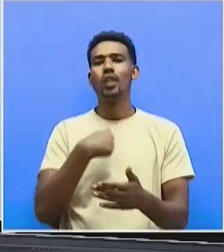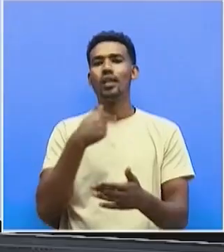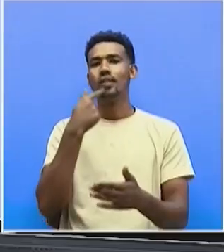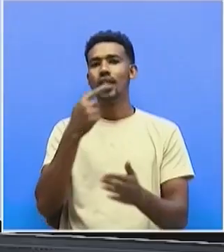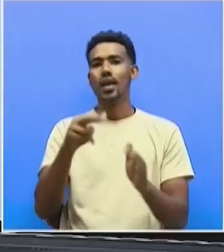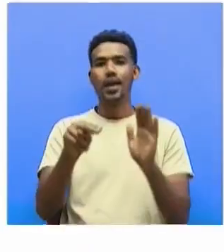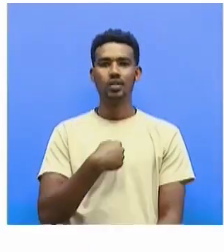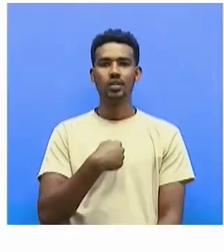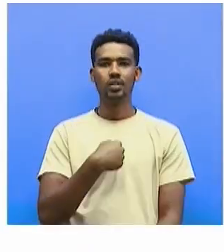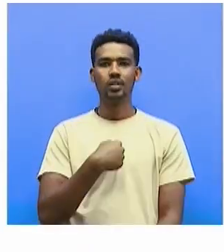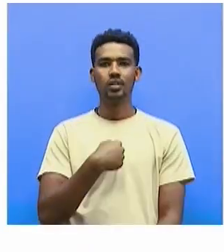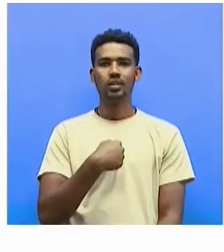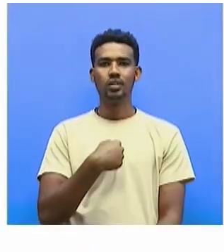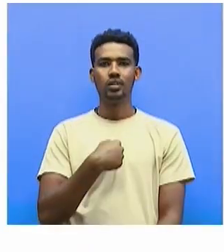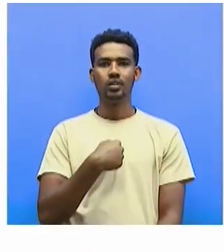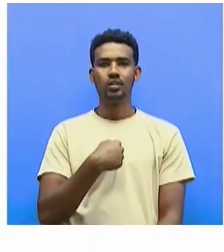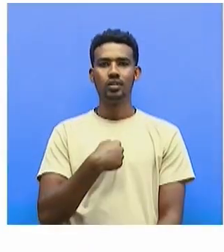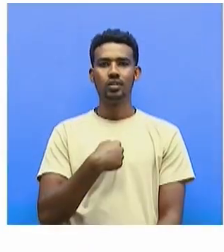negative form.